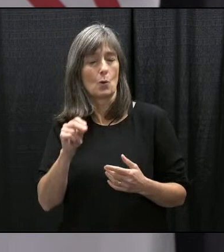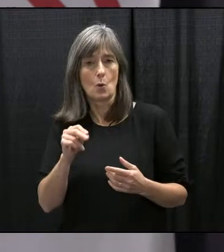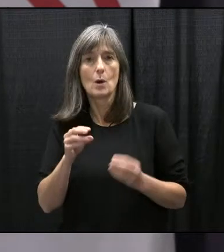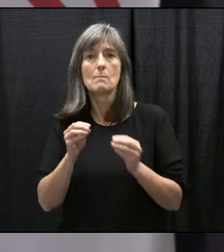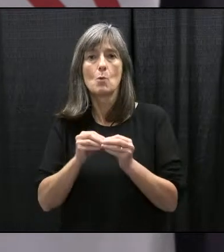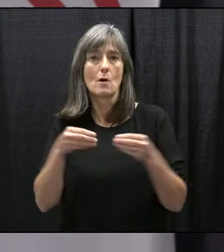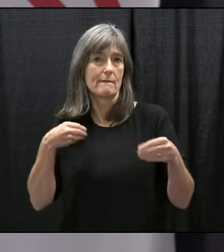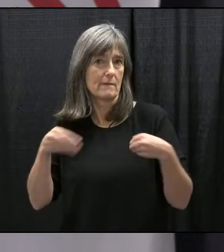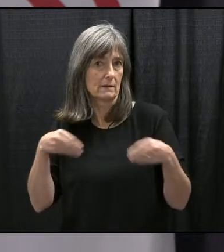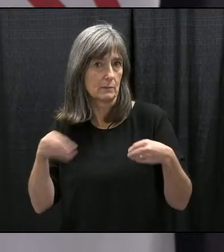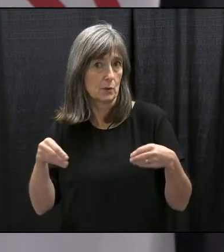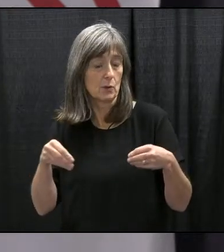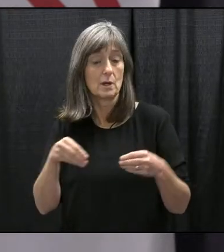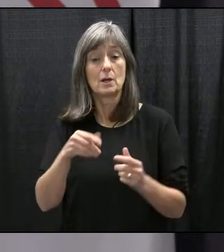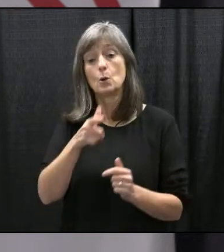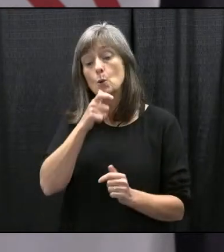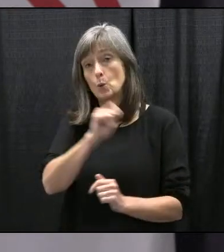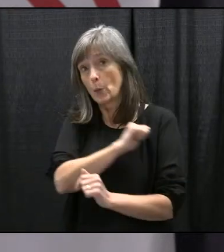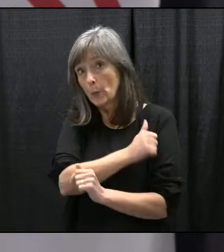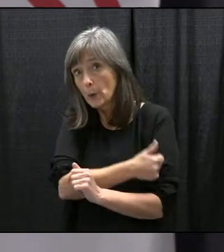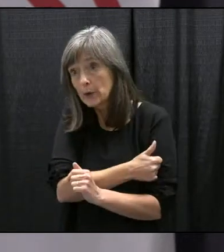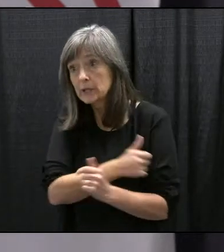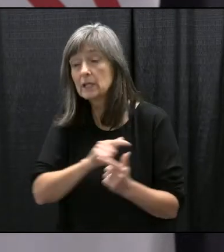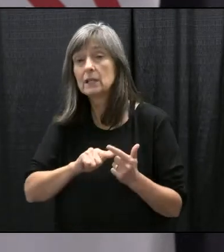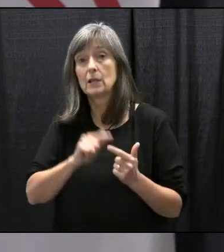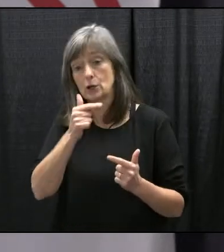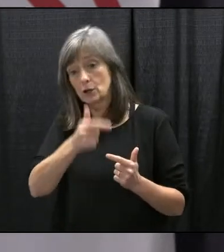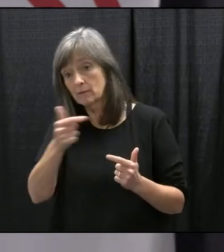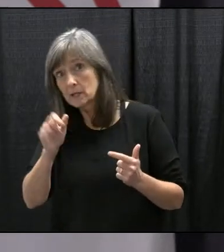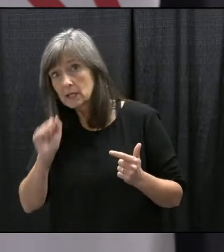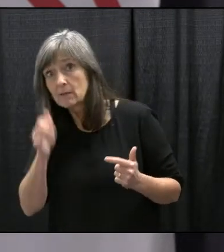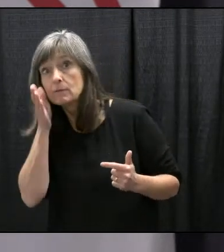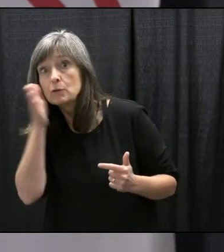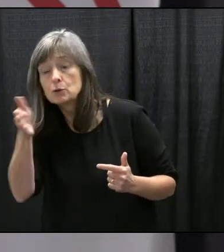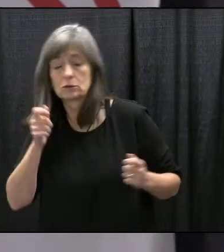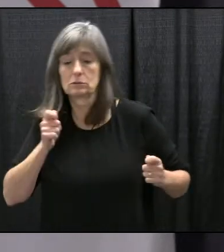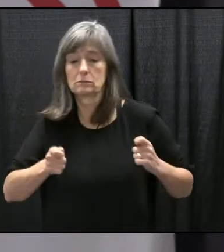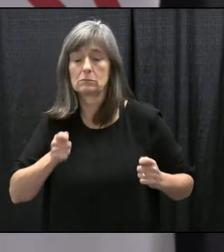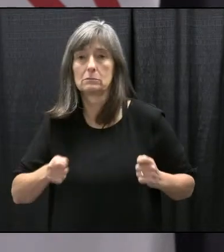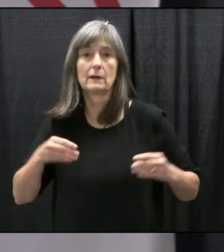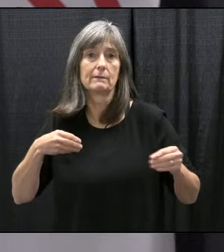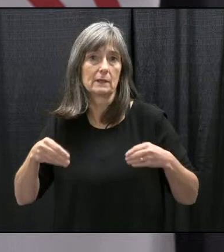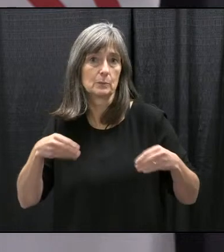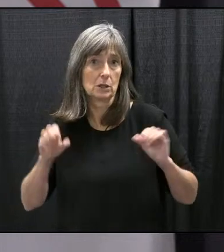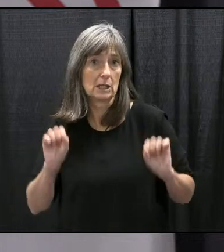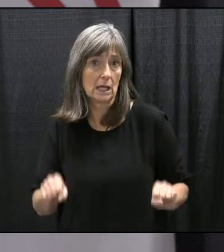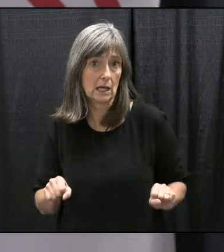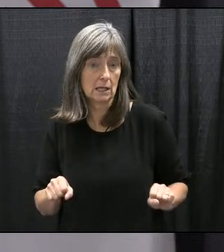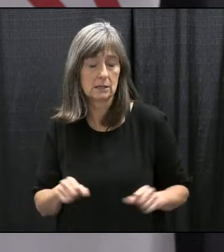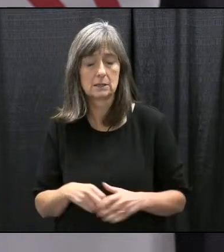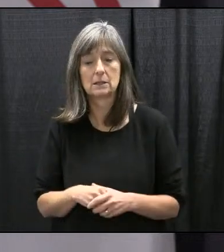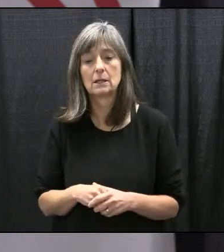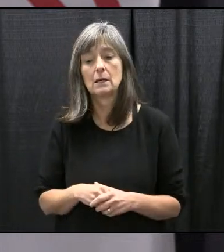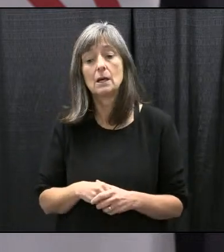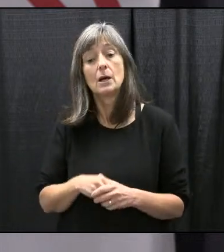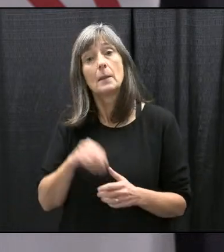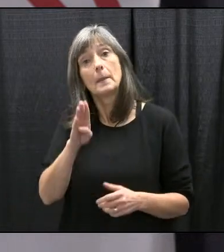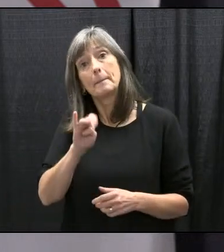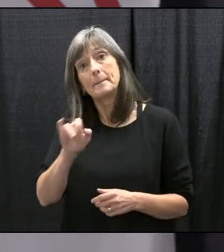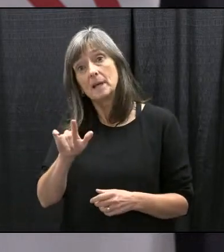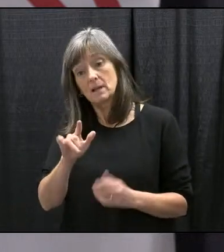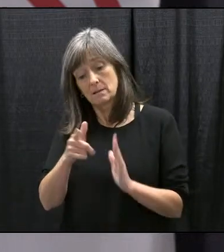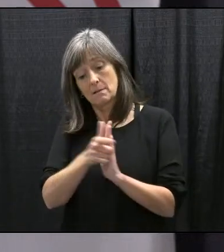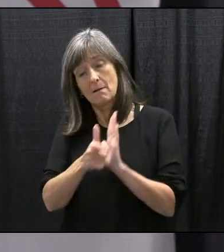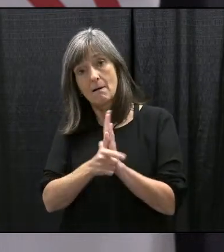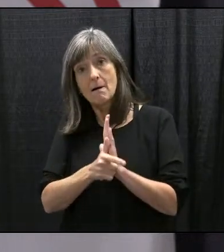areas of authority that government can act on in the future. The purpose of this bill is to improve